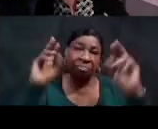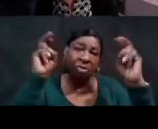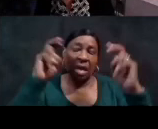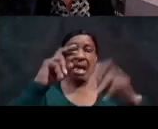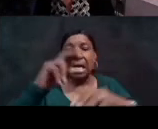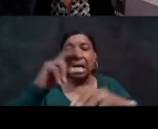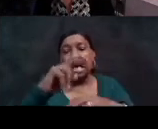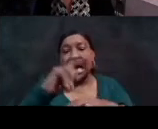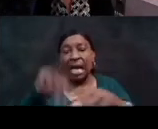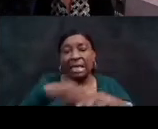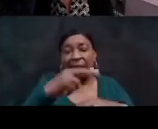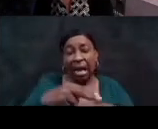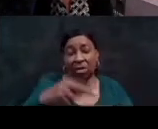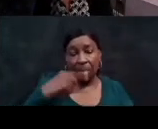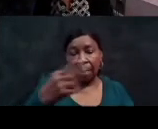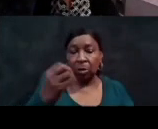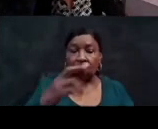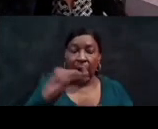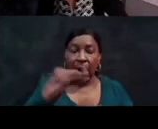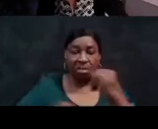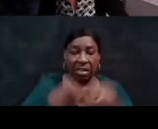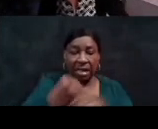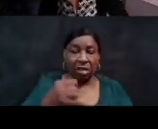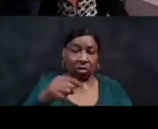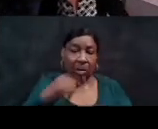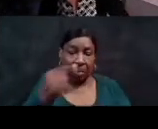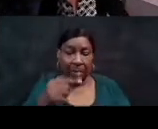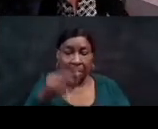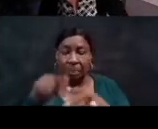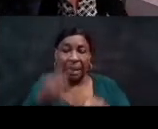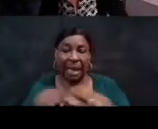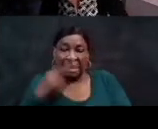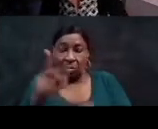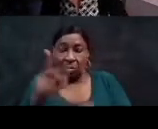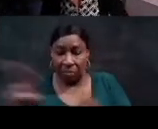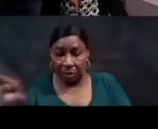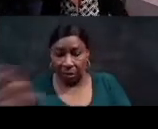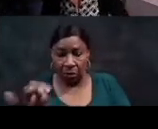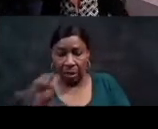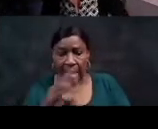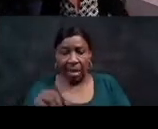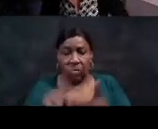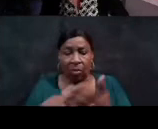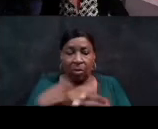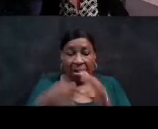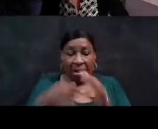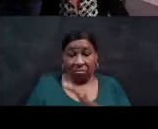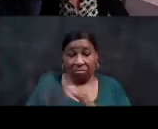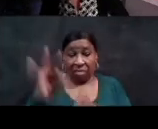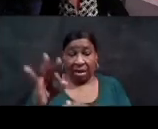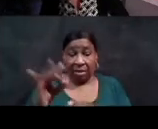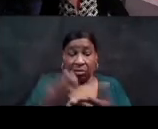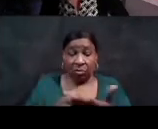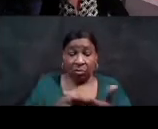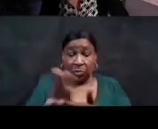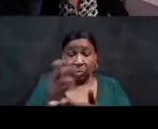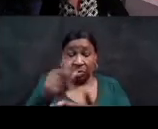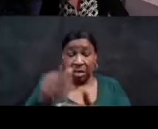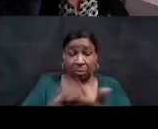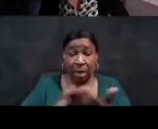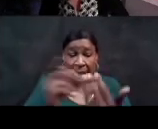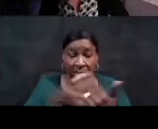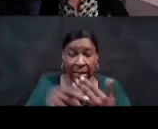international publics. And what we found in the Island Detention Project was a very clear repetition of